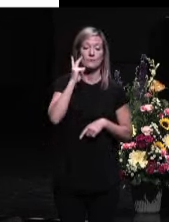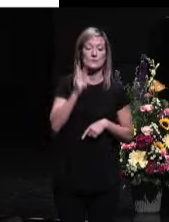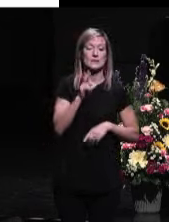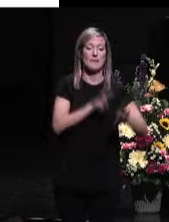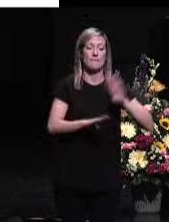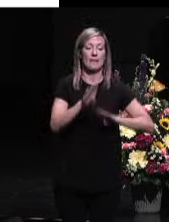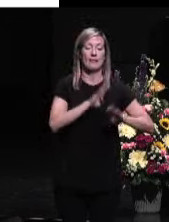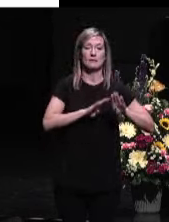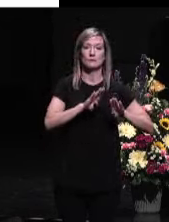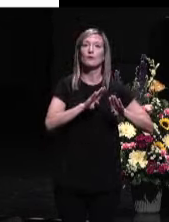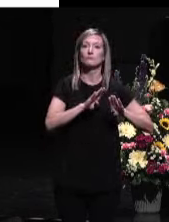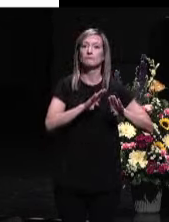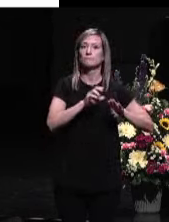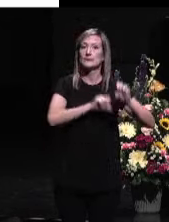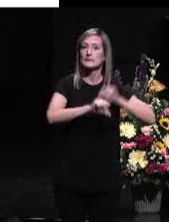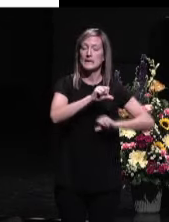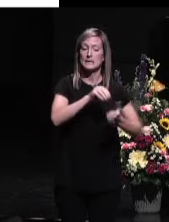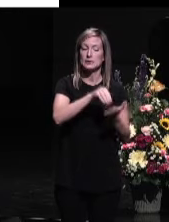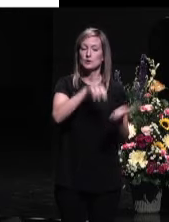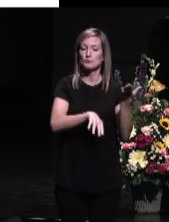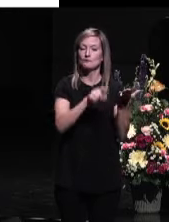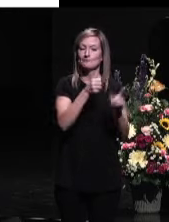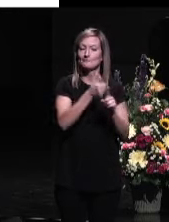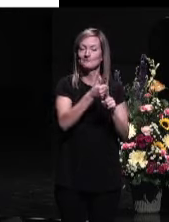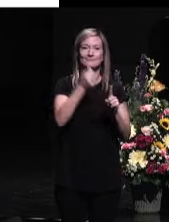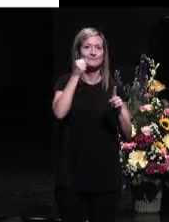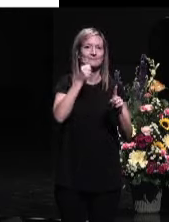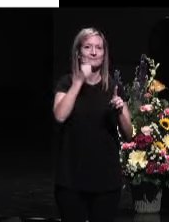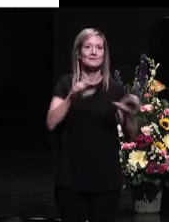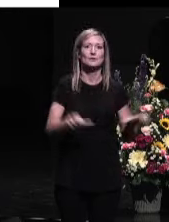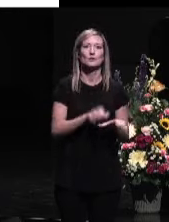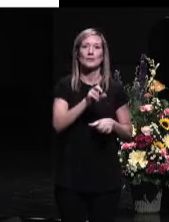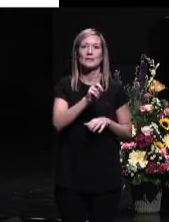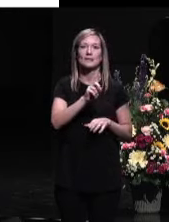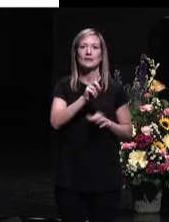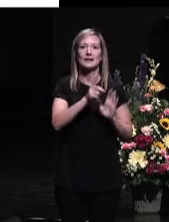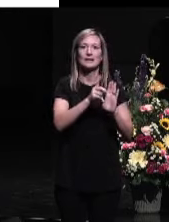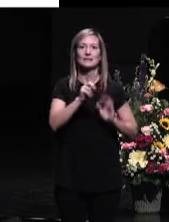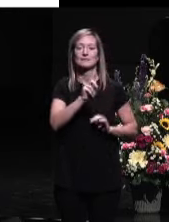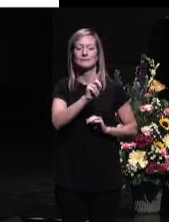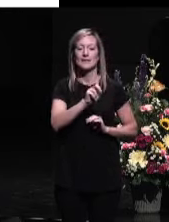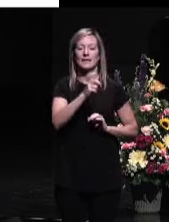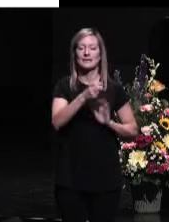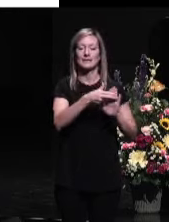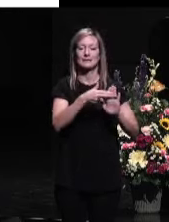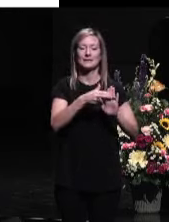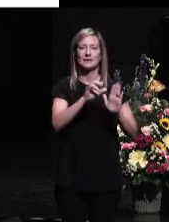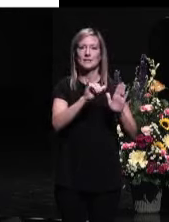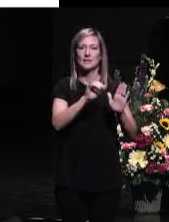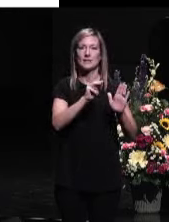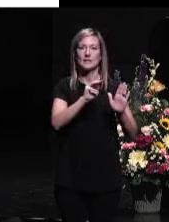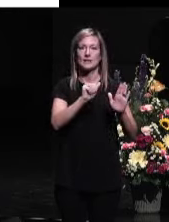or biomedical sciences. She's doing diagnostic imaging. Christy says,